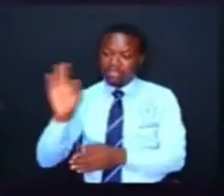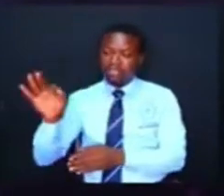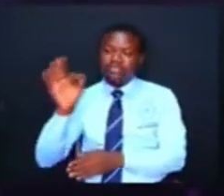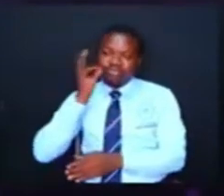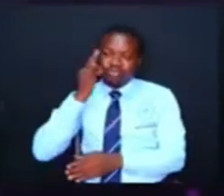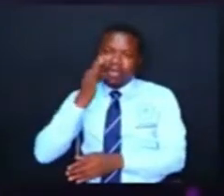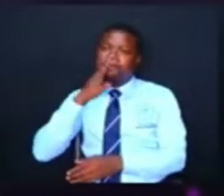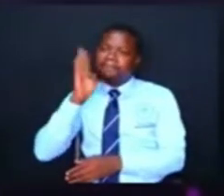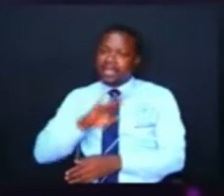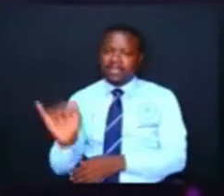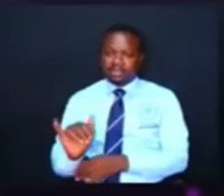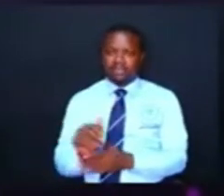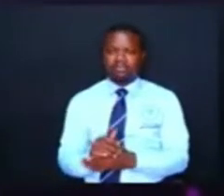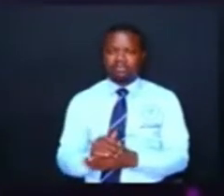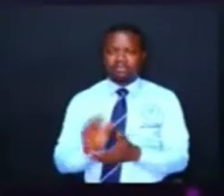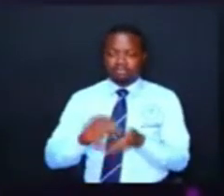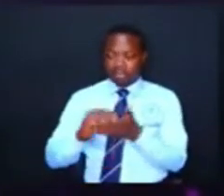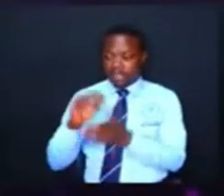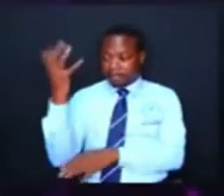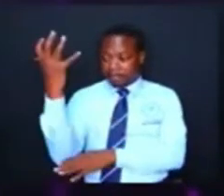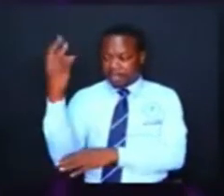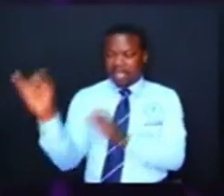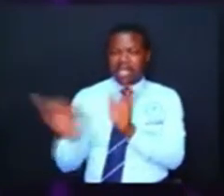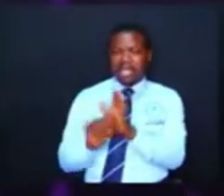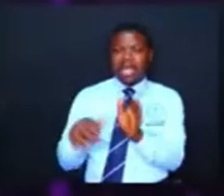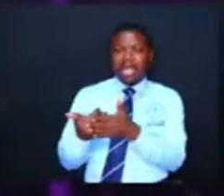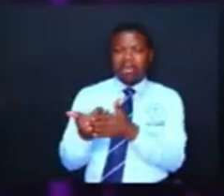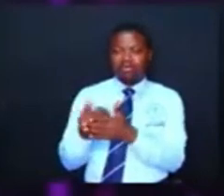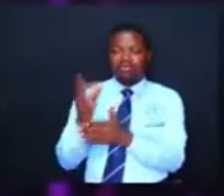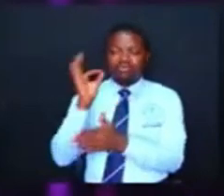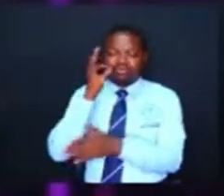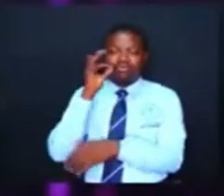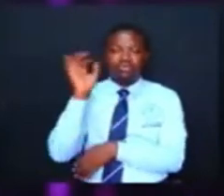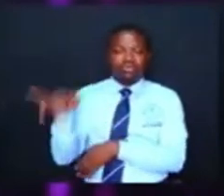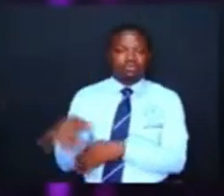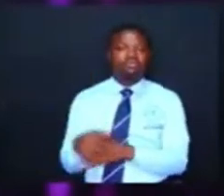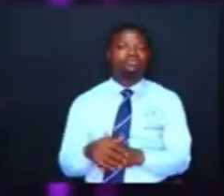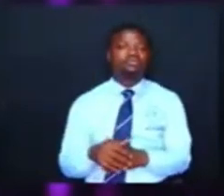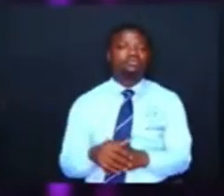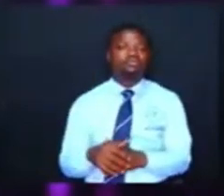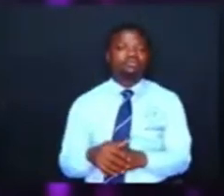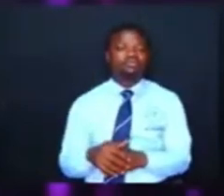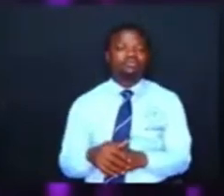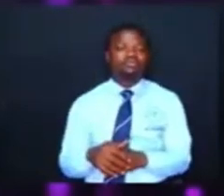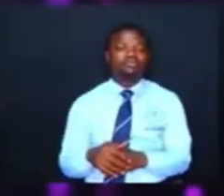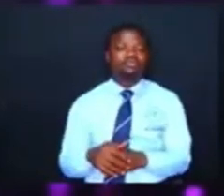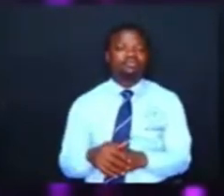be bad, for a tree is recognized by its